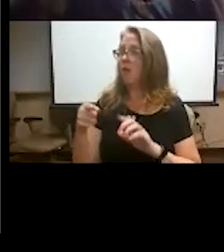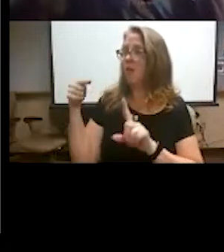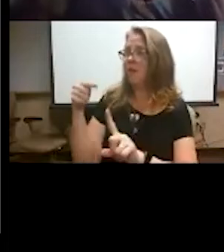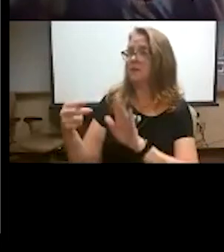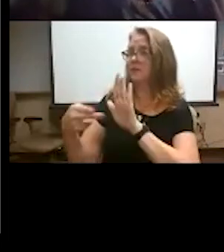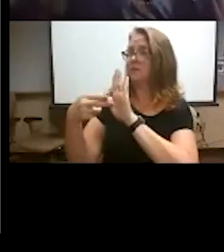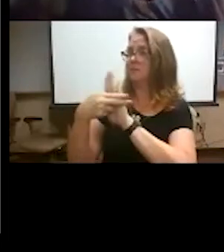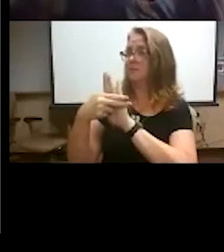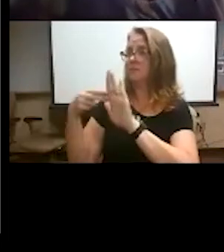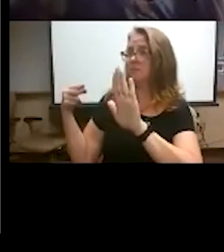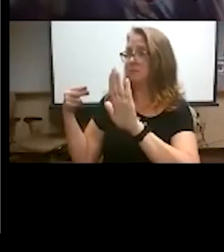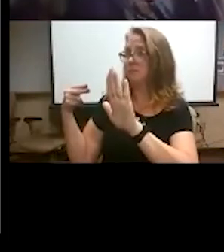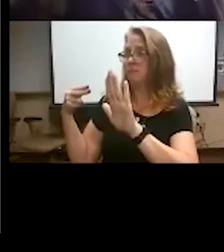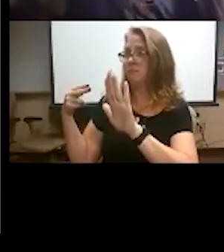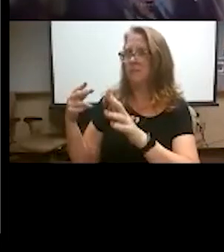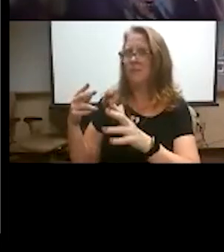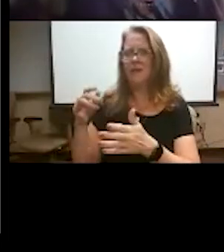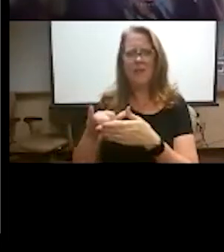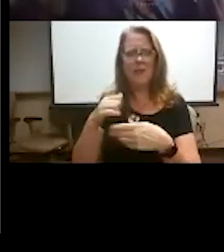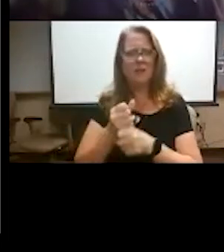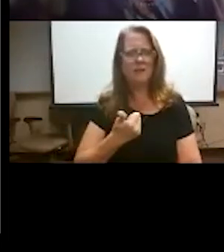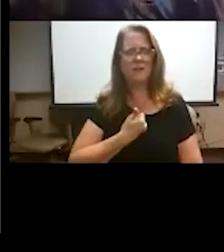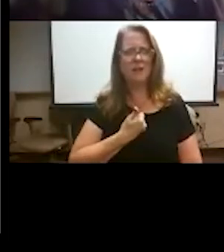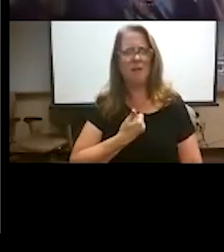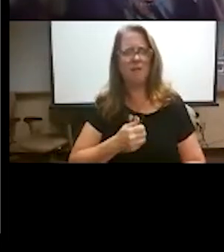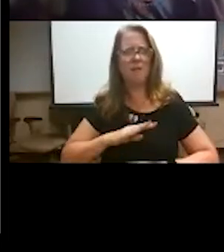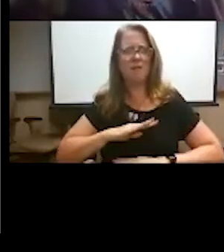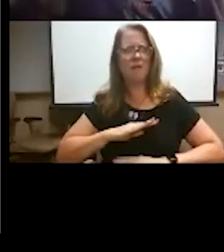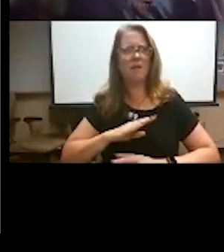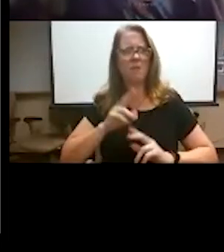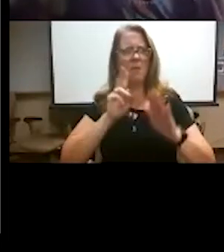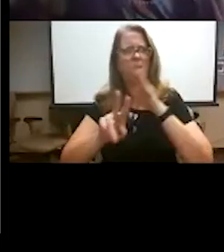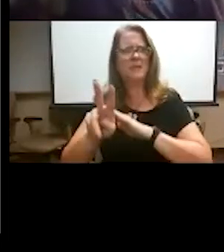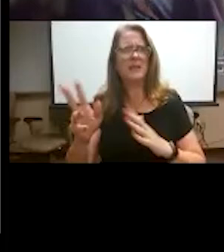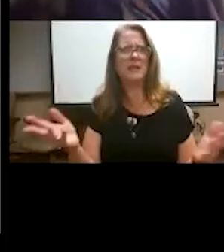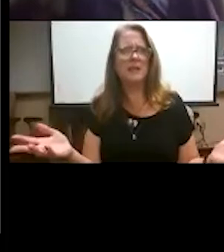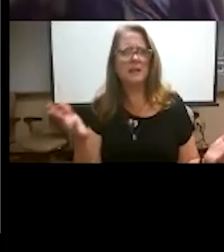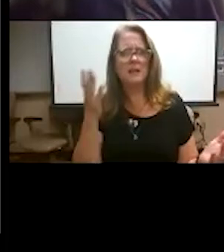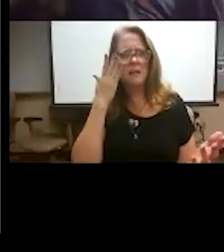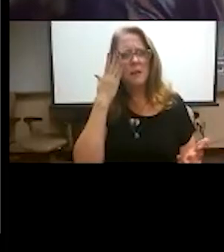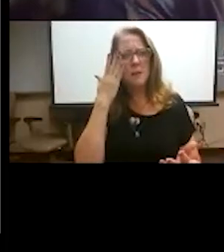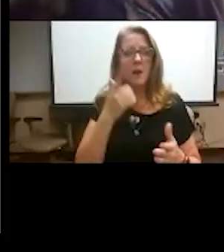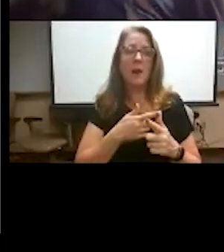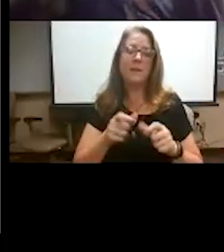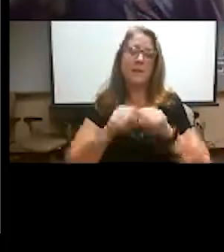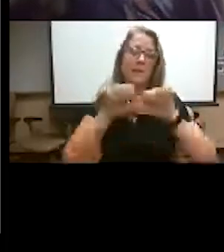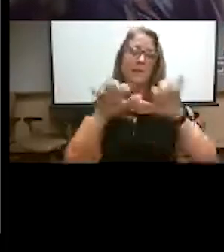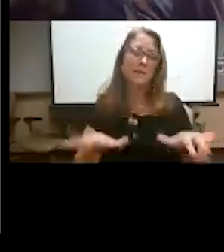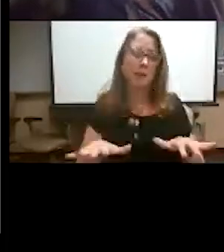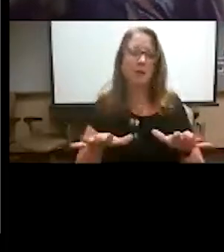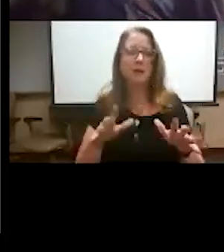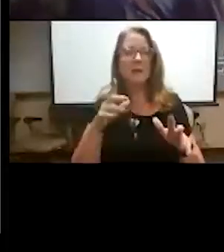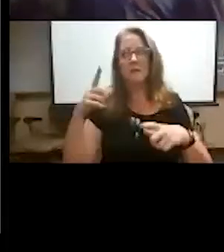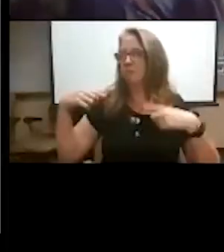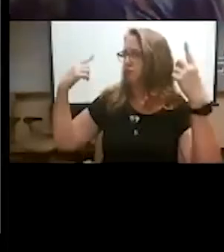boxes, and that often creates self-fulfilling prophecies. And then systematically for